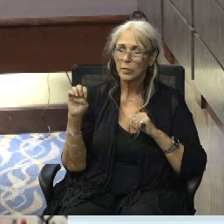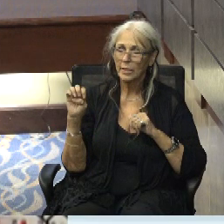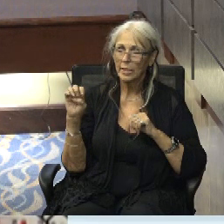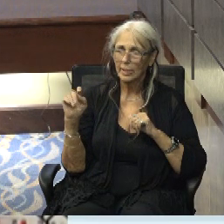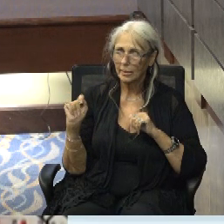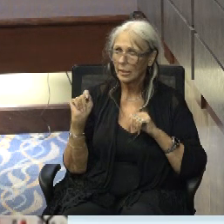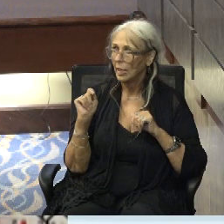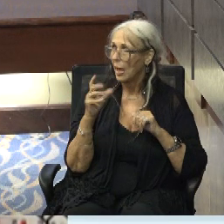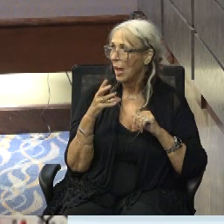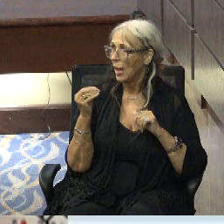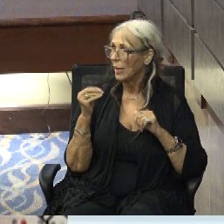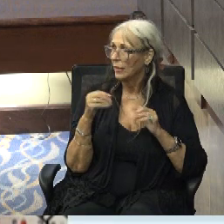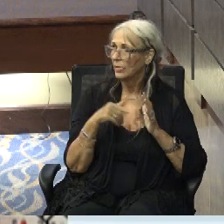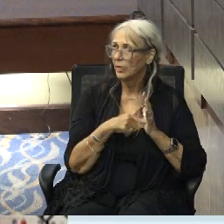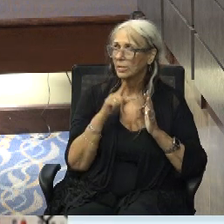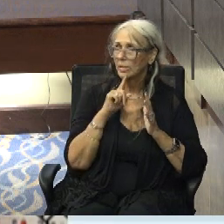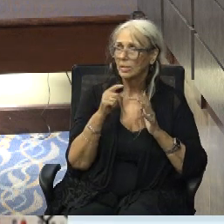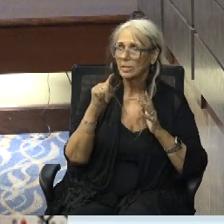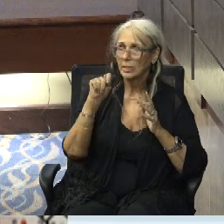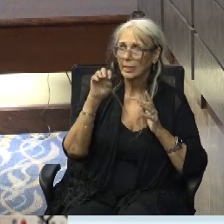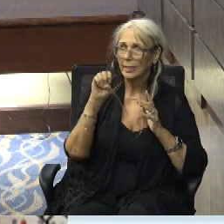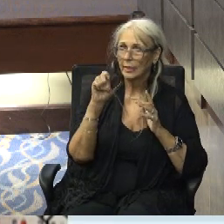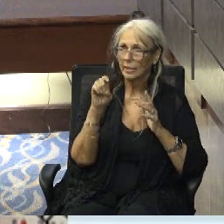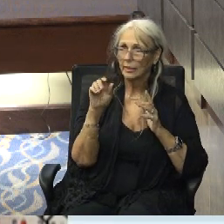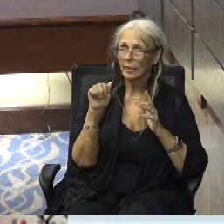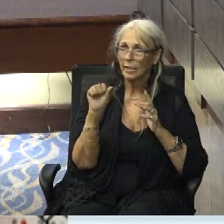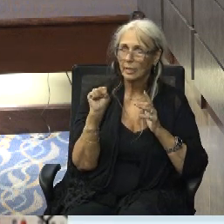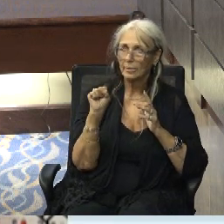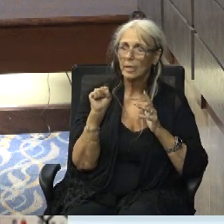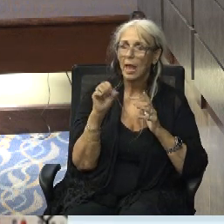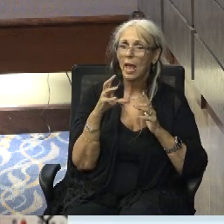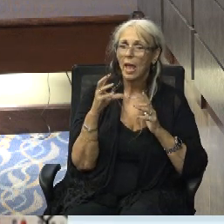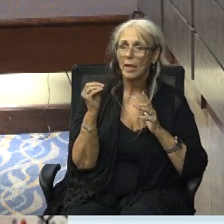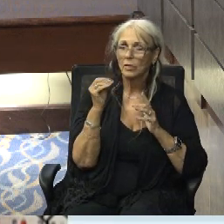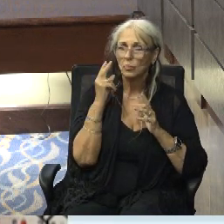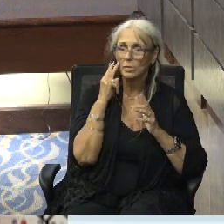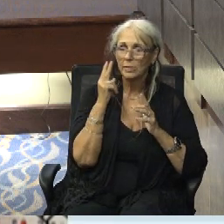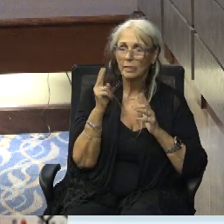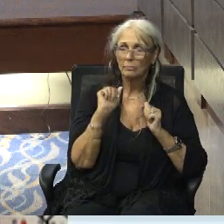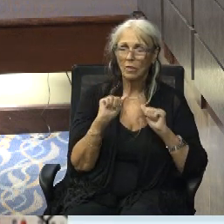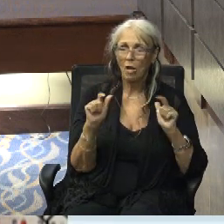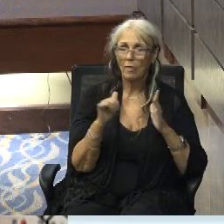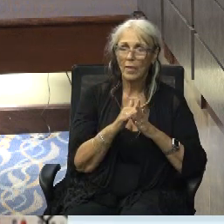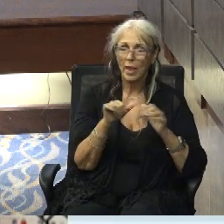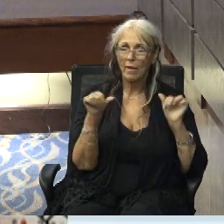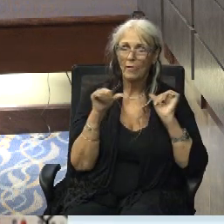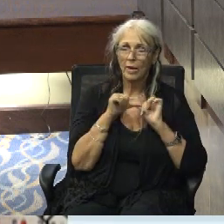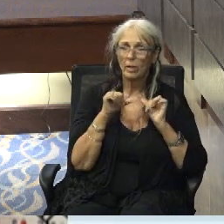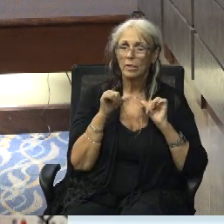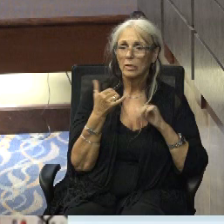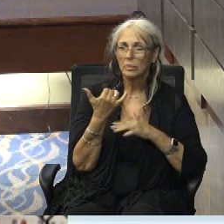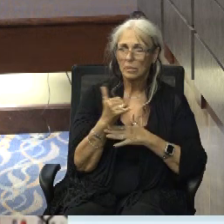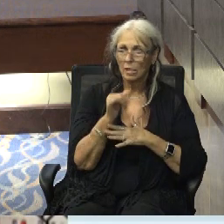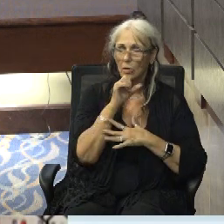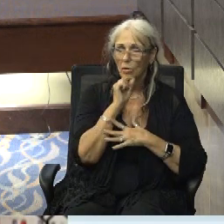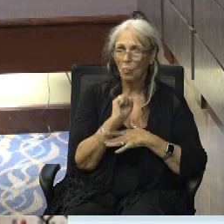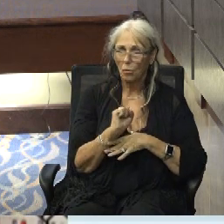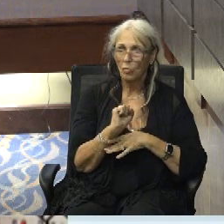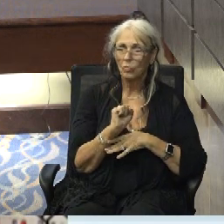is the Tejas logistics site. You can see all that area in yellow are old